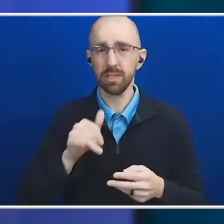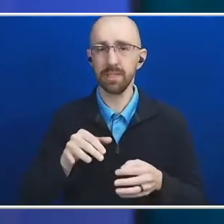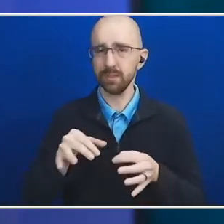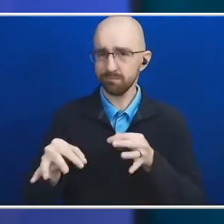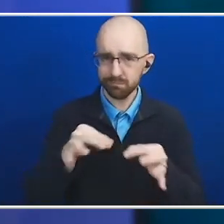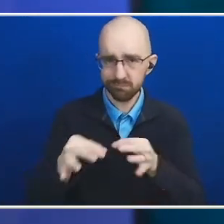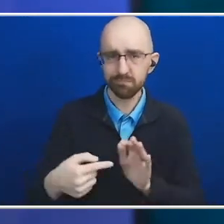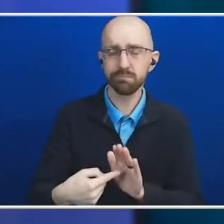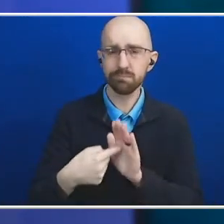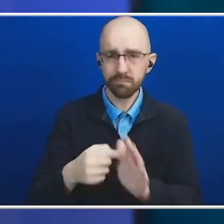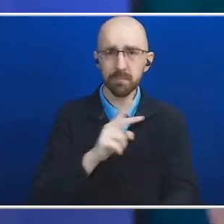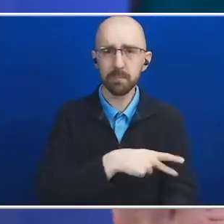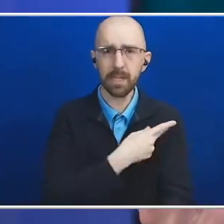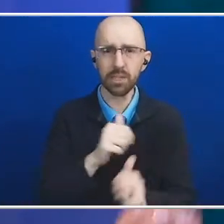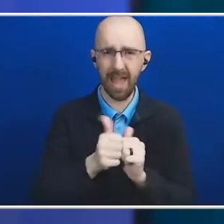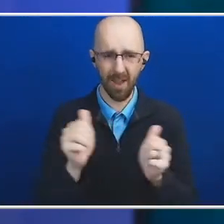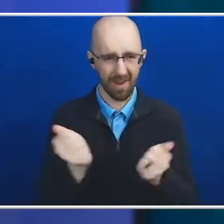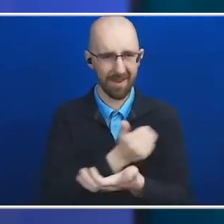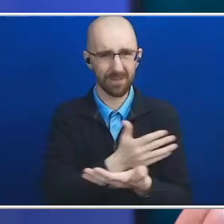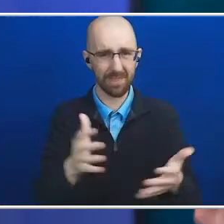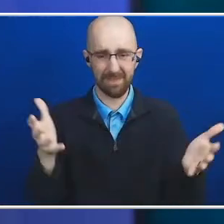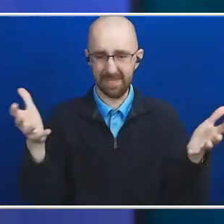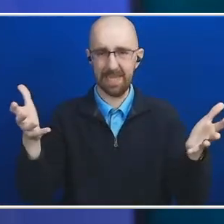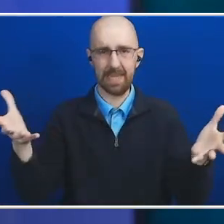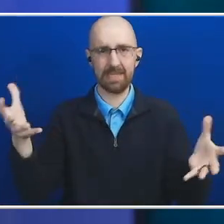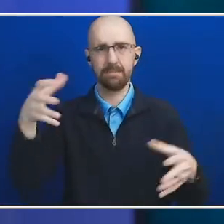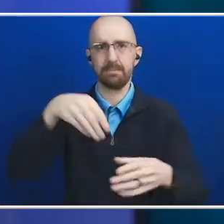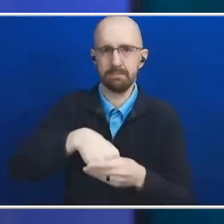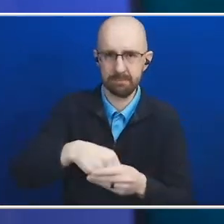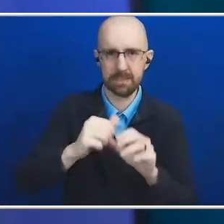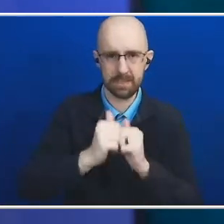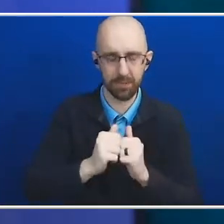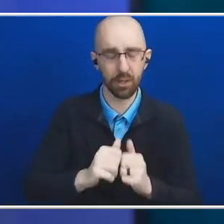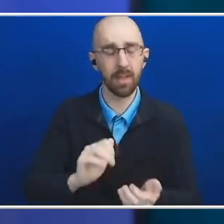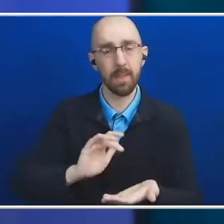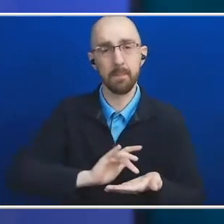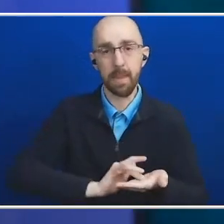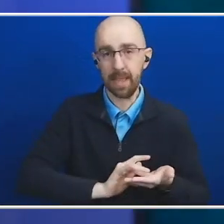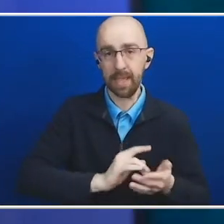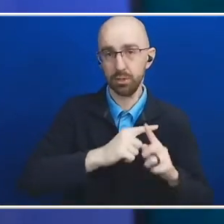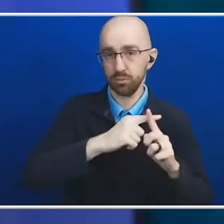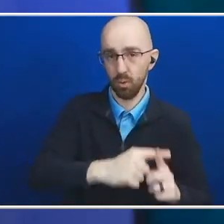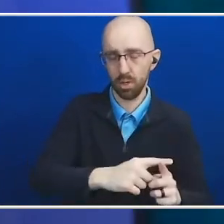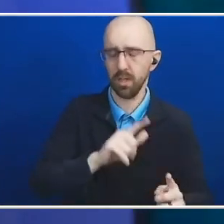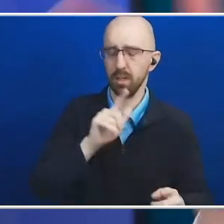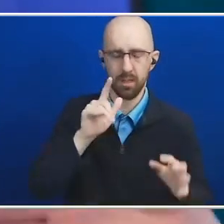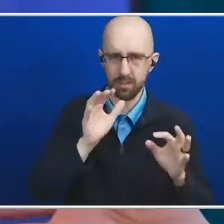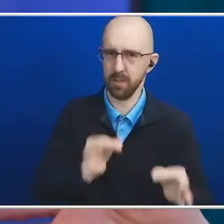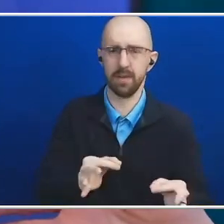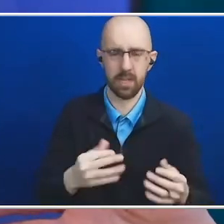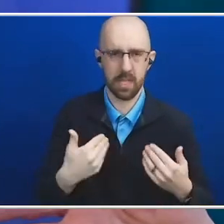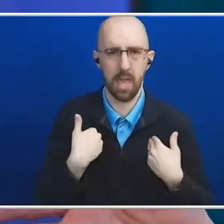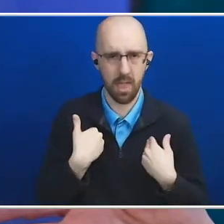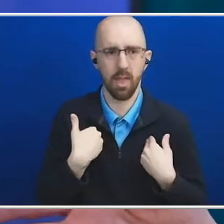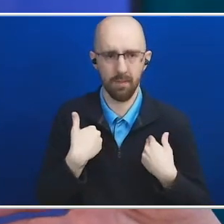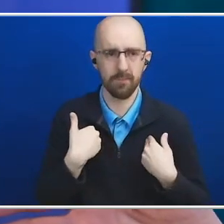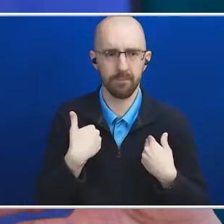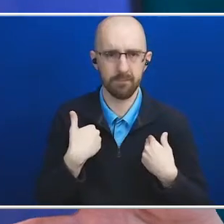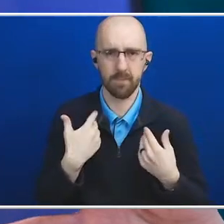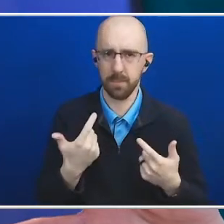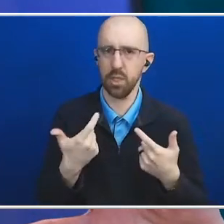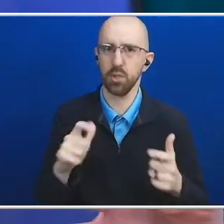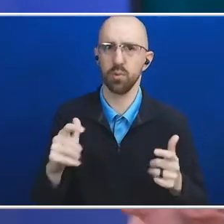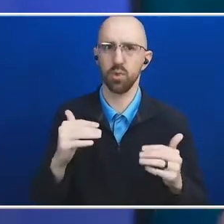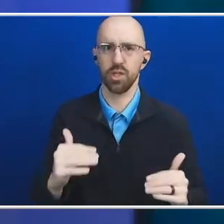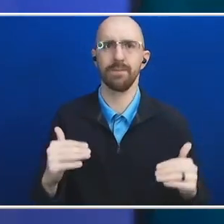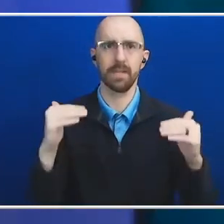that together? The targeted medications absolutely have been a huge advancement,